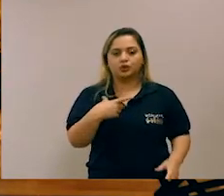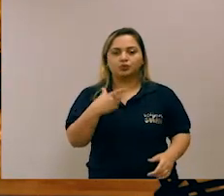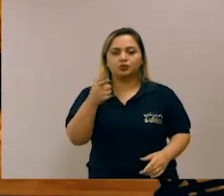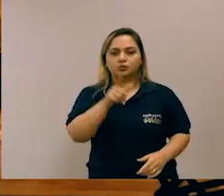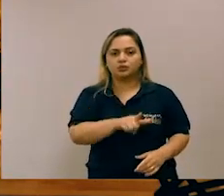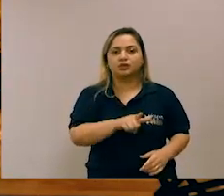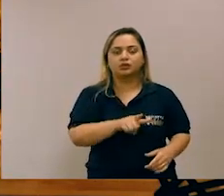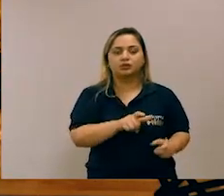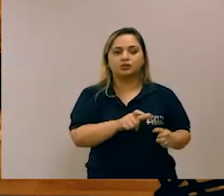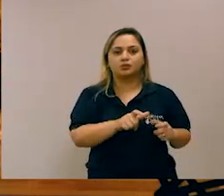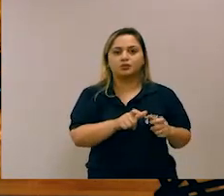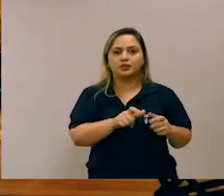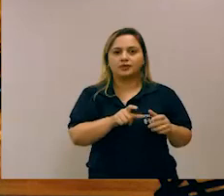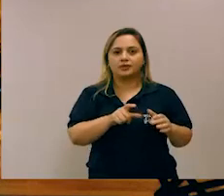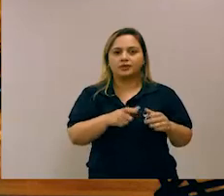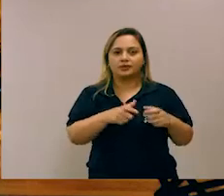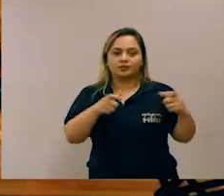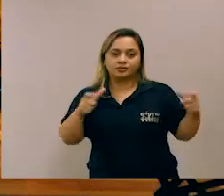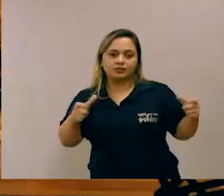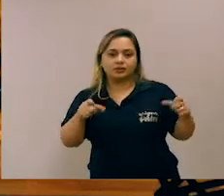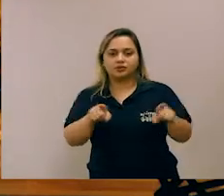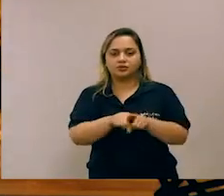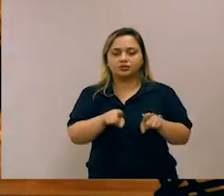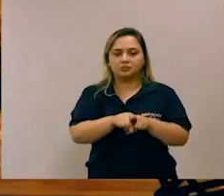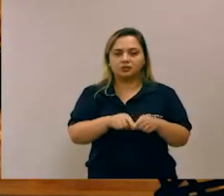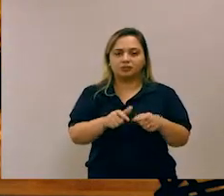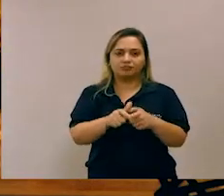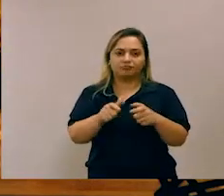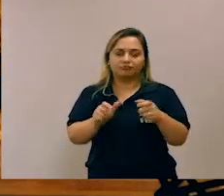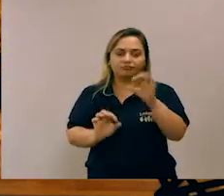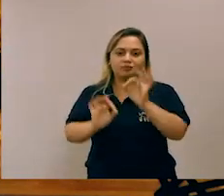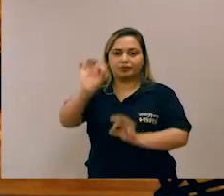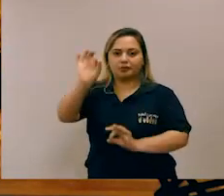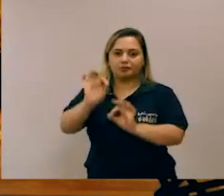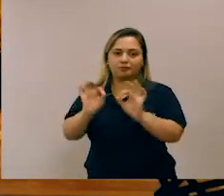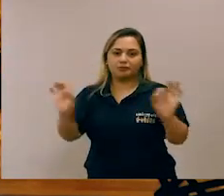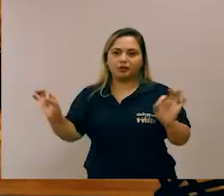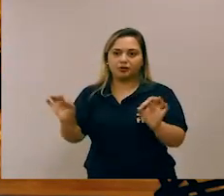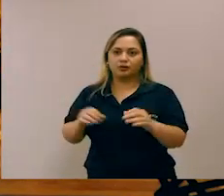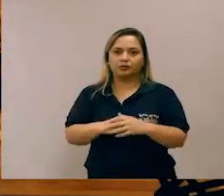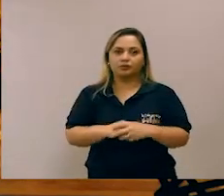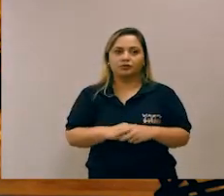consider density and size. I think so, right? You made some comments about that.